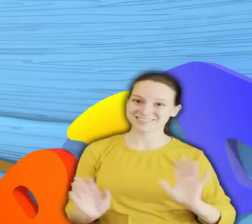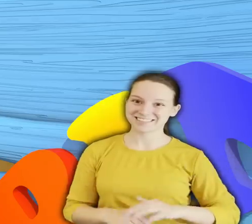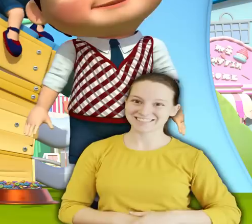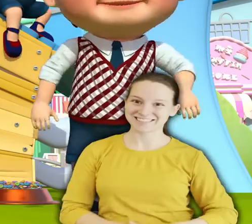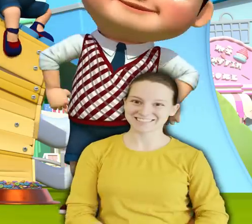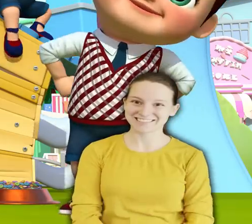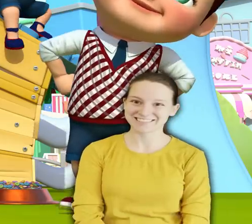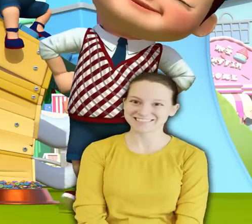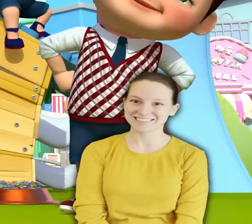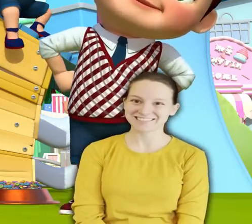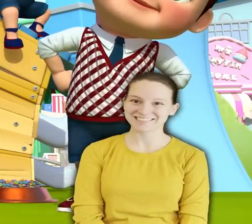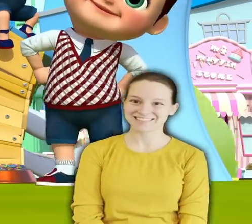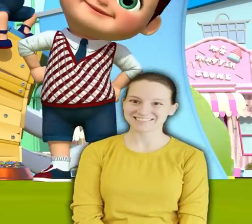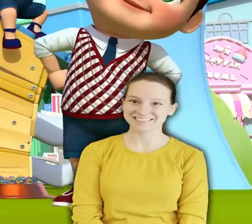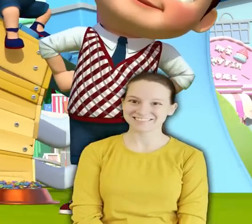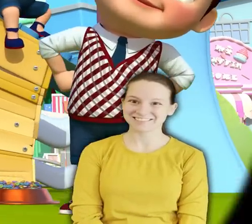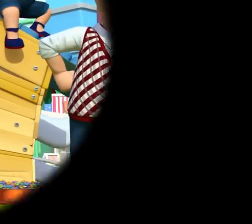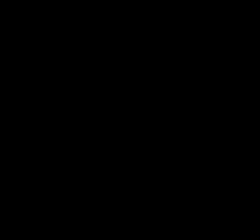thank you